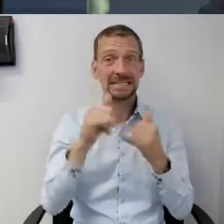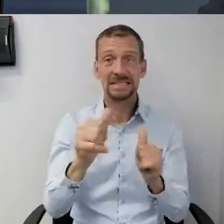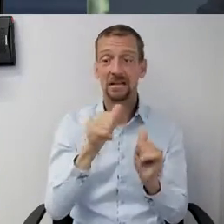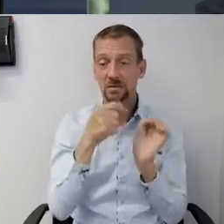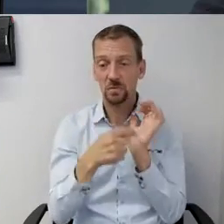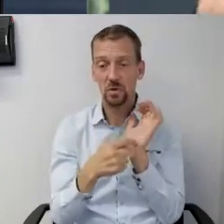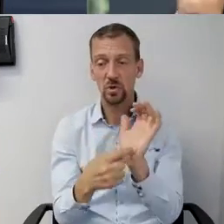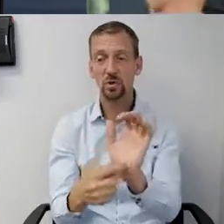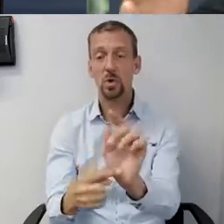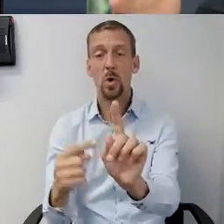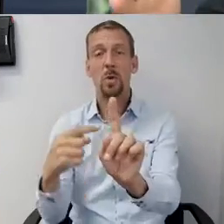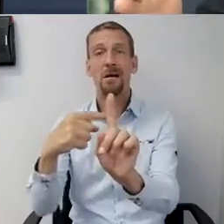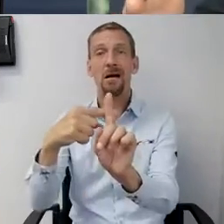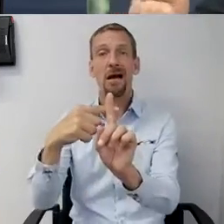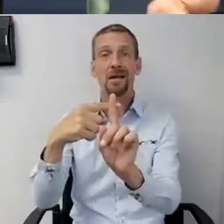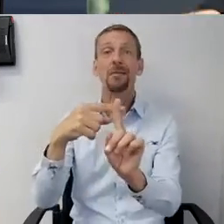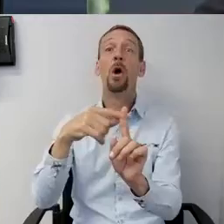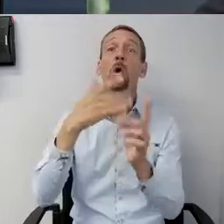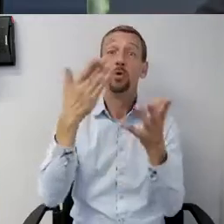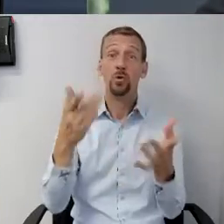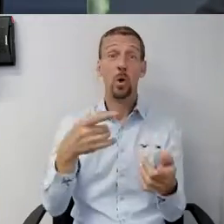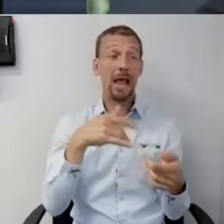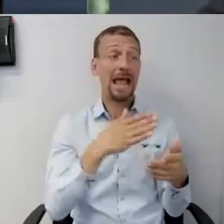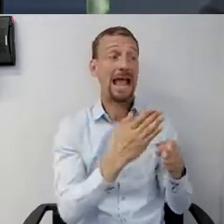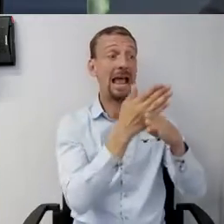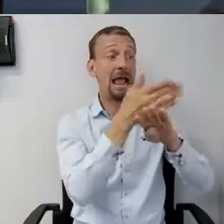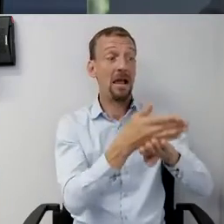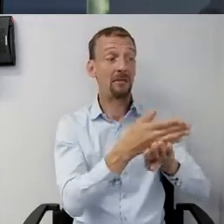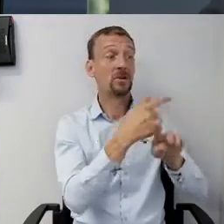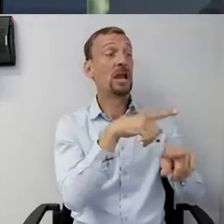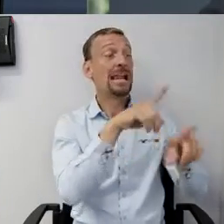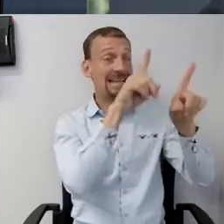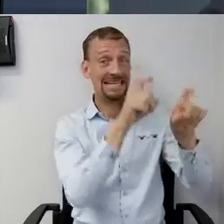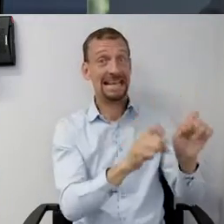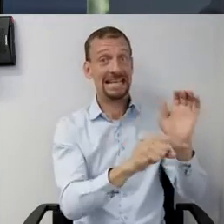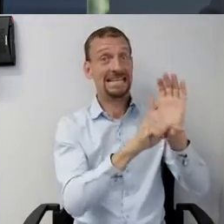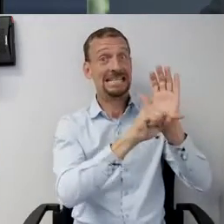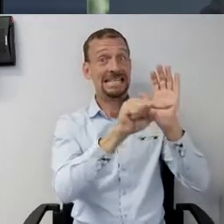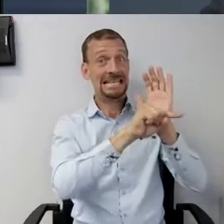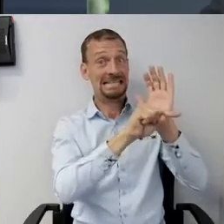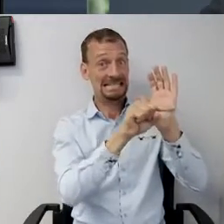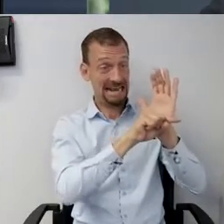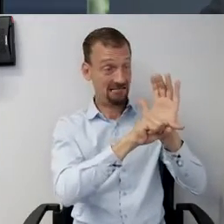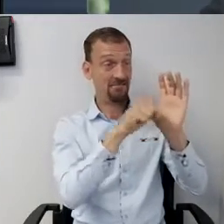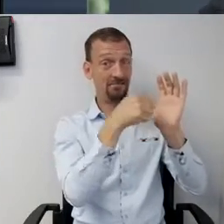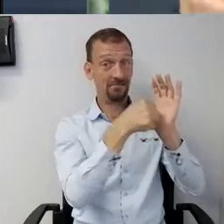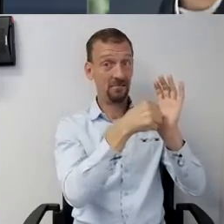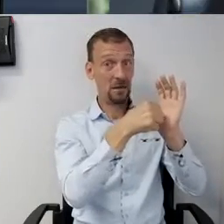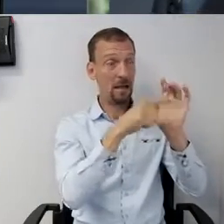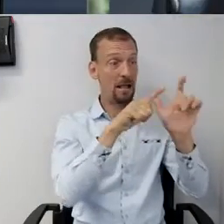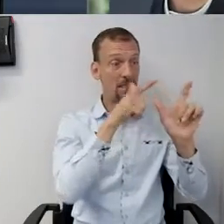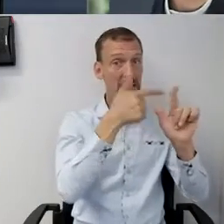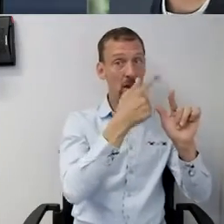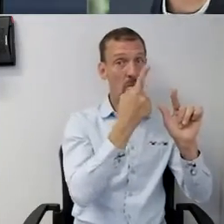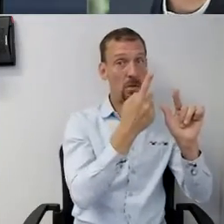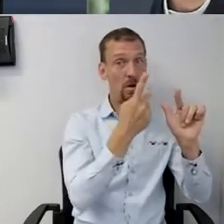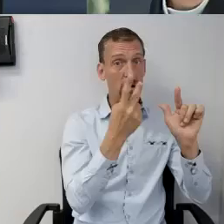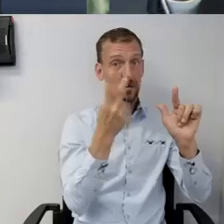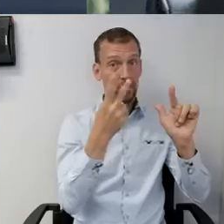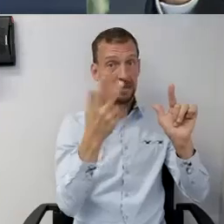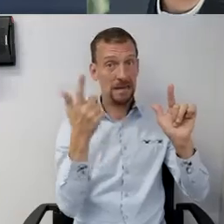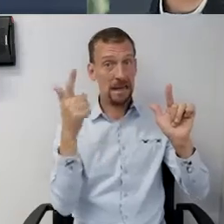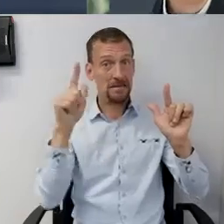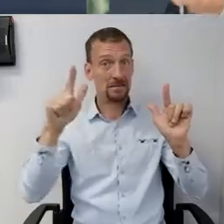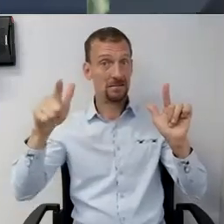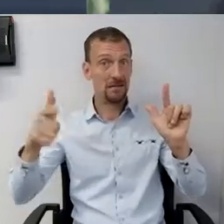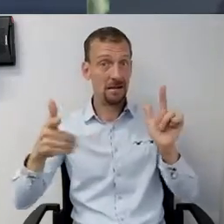positive. And so it's during that period, between them where they don't test positive and then all of a sudden